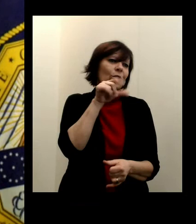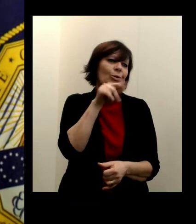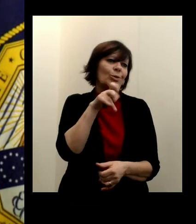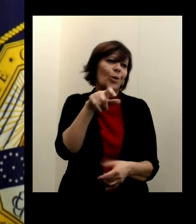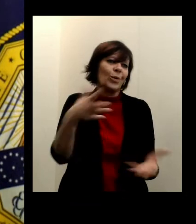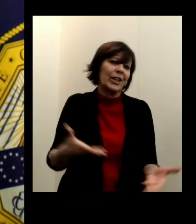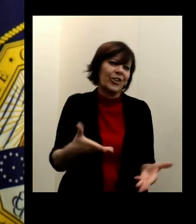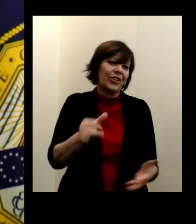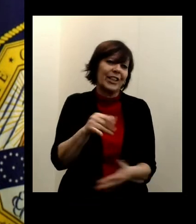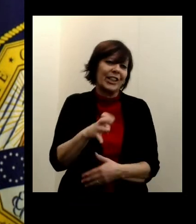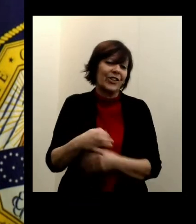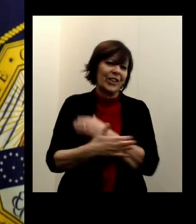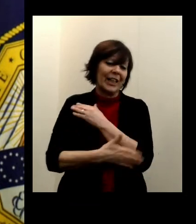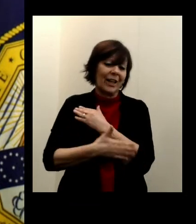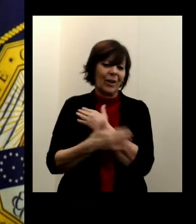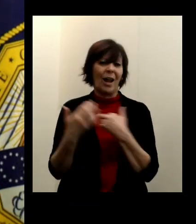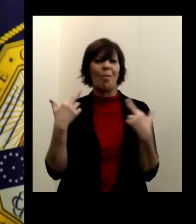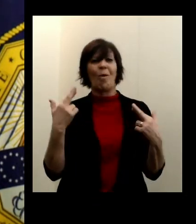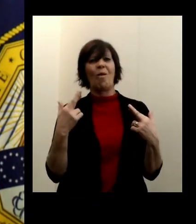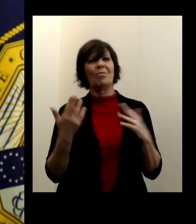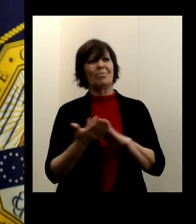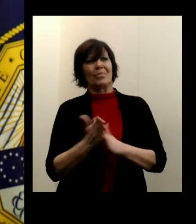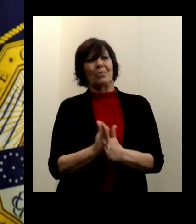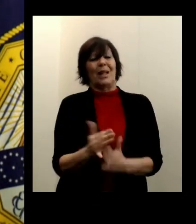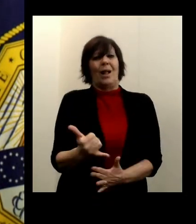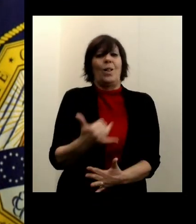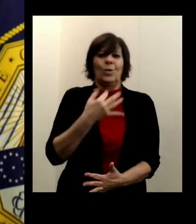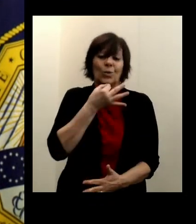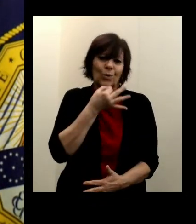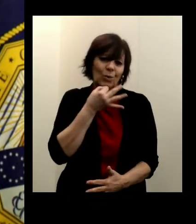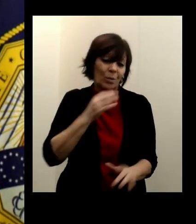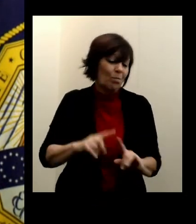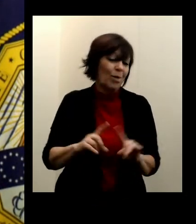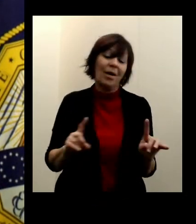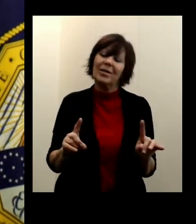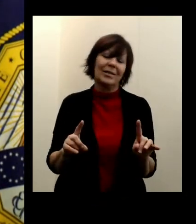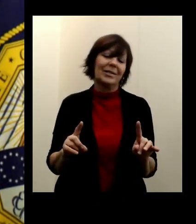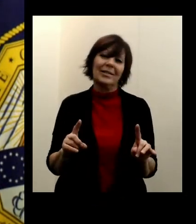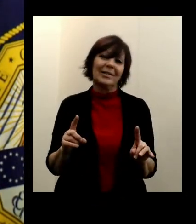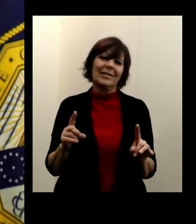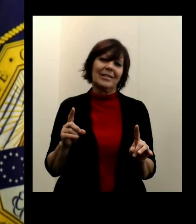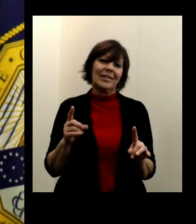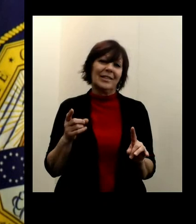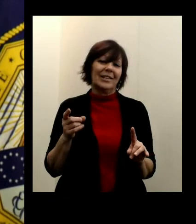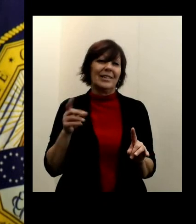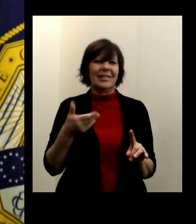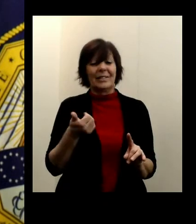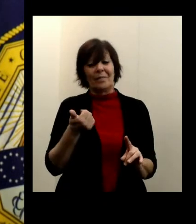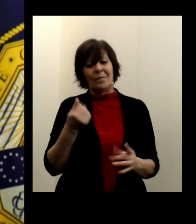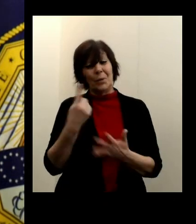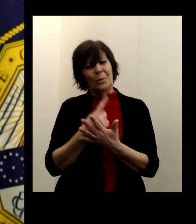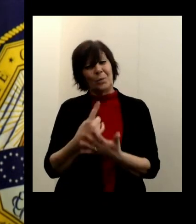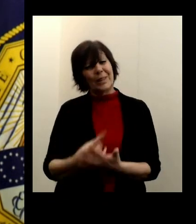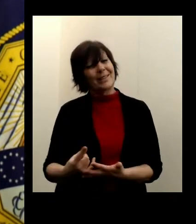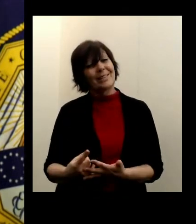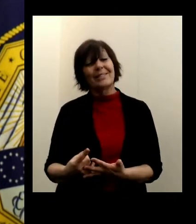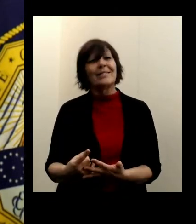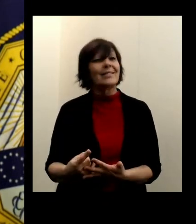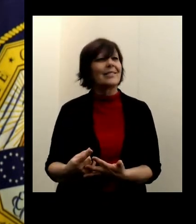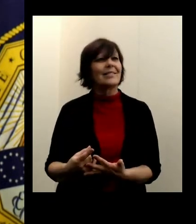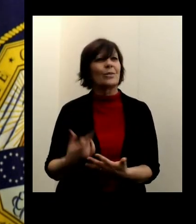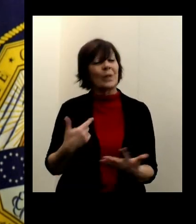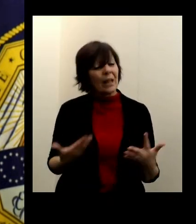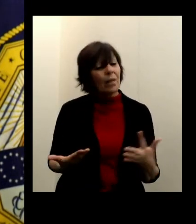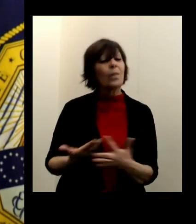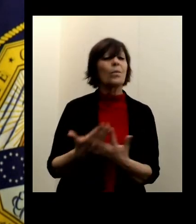County. I'm hopeful we'll get down to a yellow zone soon, but we still might be a couple weeks away. I think we've gotten through the Thanksgiving